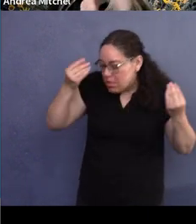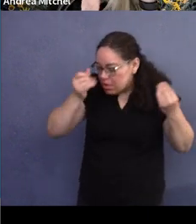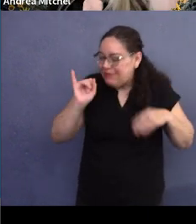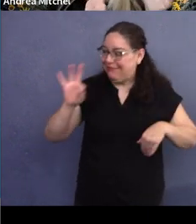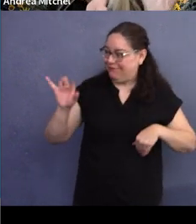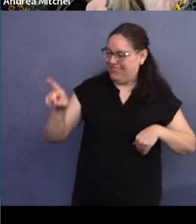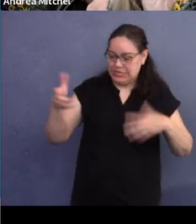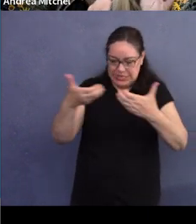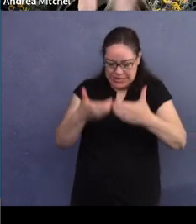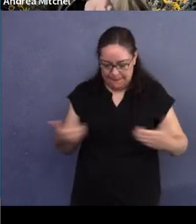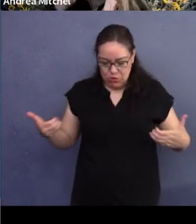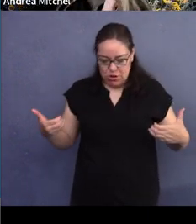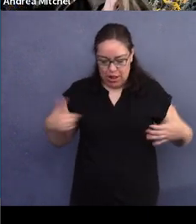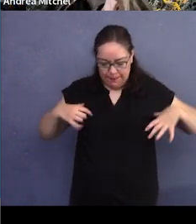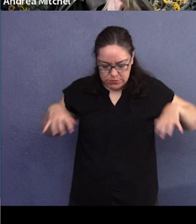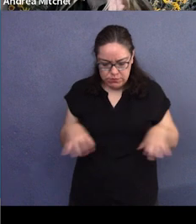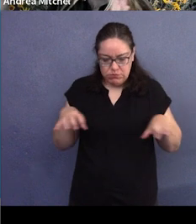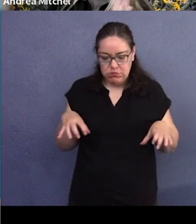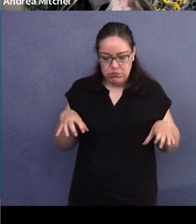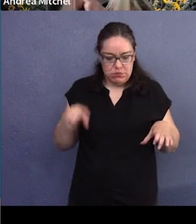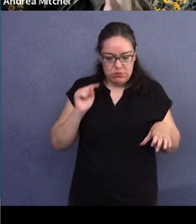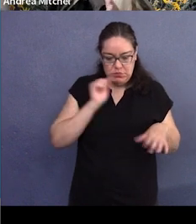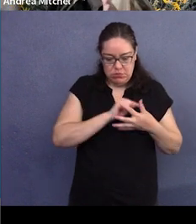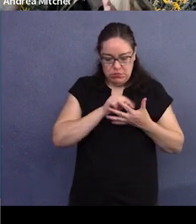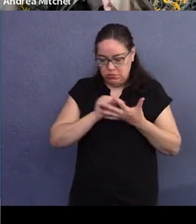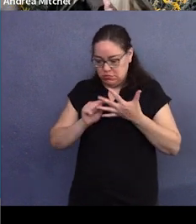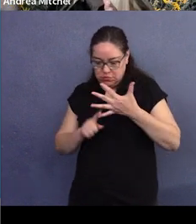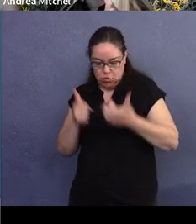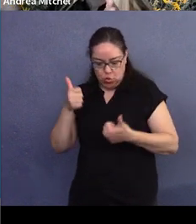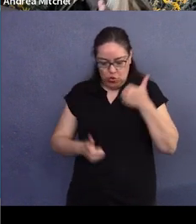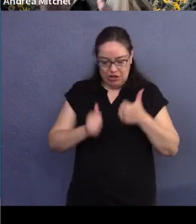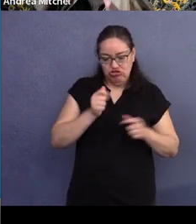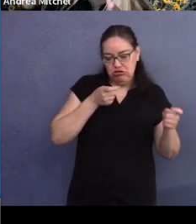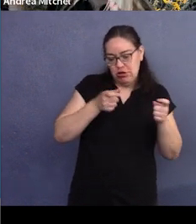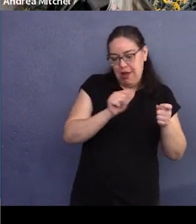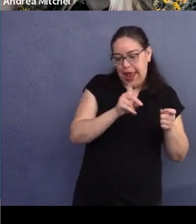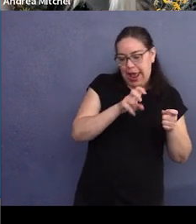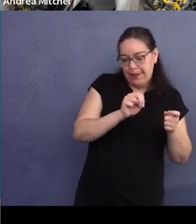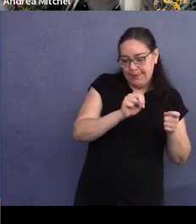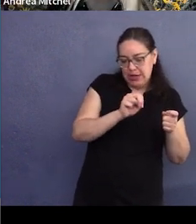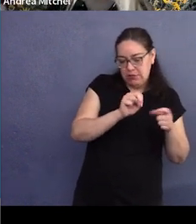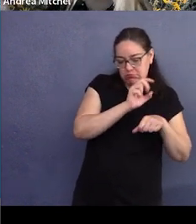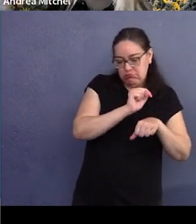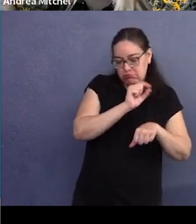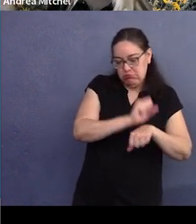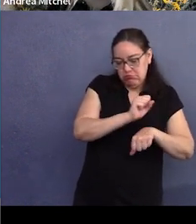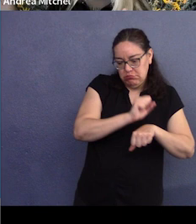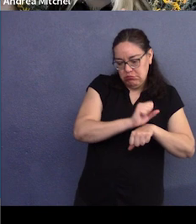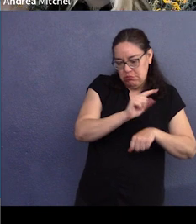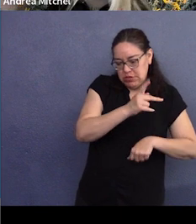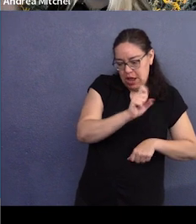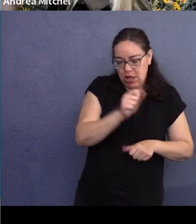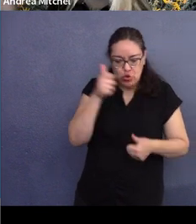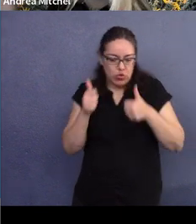separate it, what's admin? What's artistic? Facilitating groups can